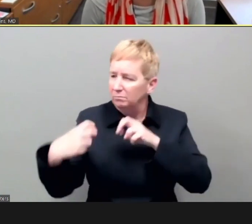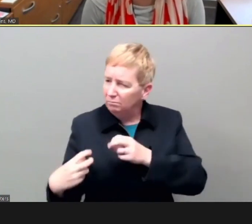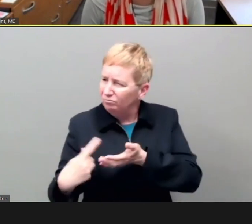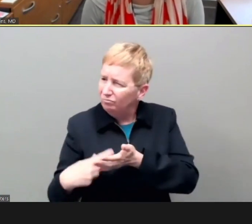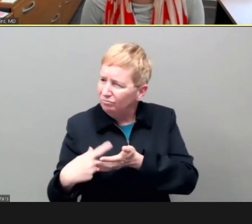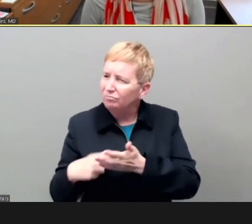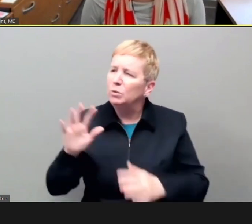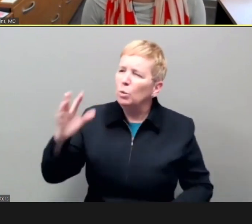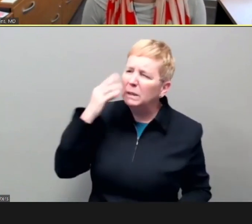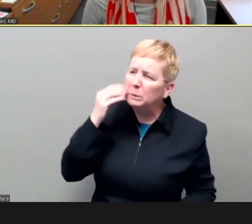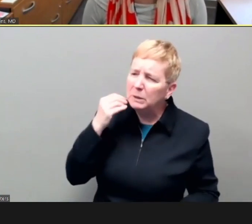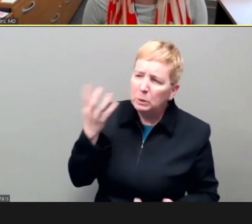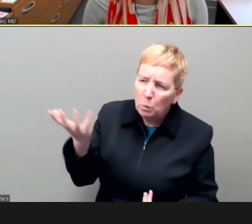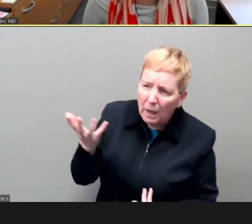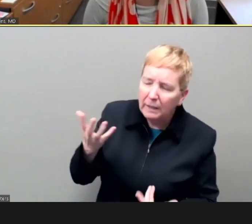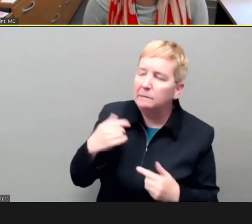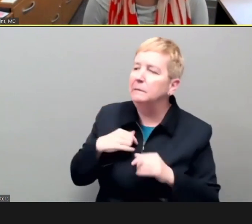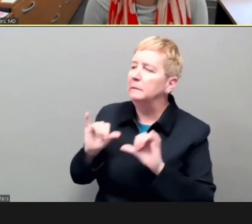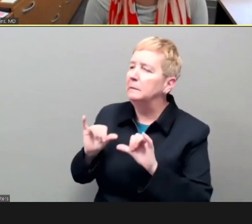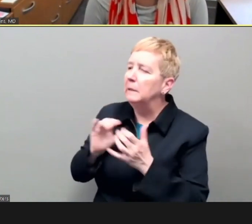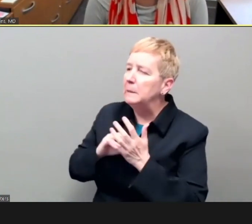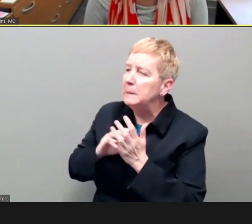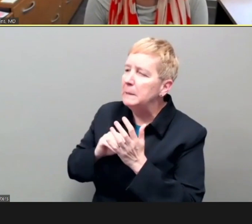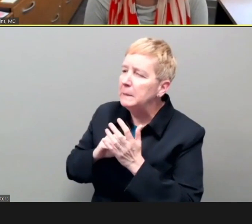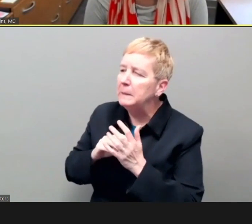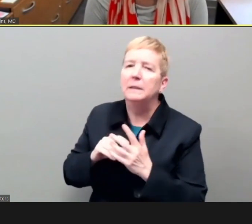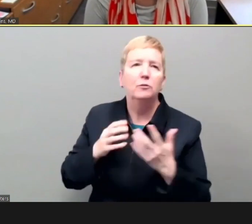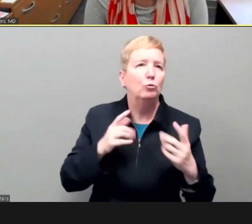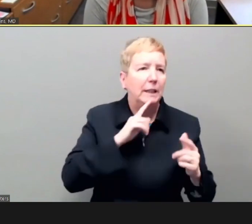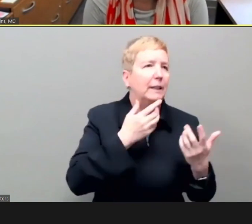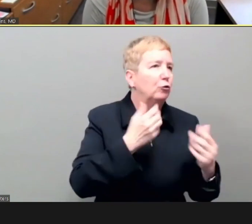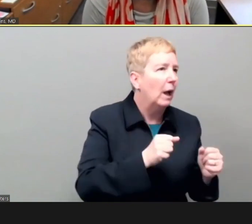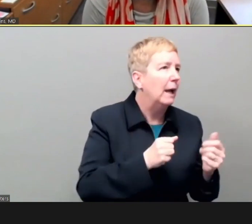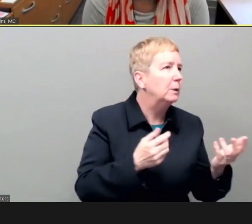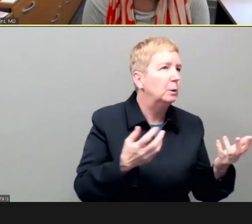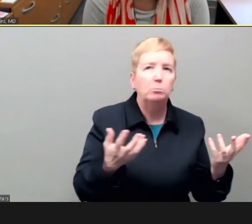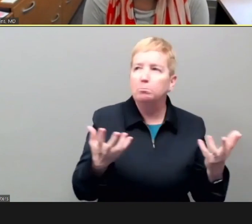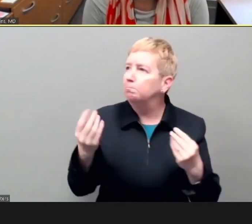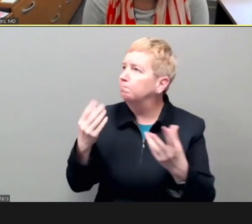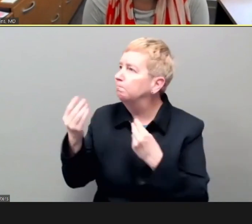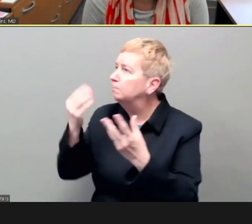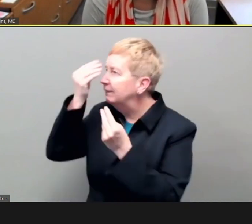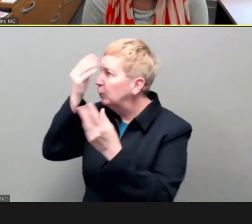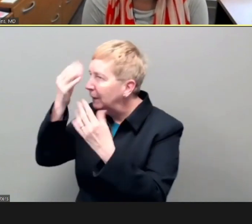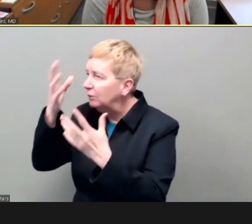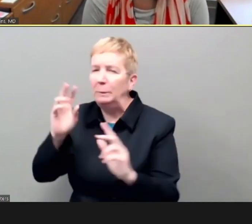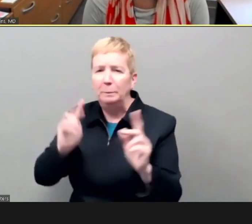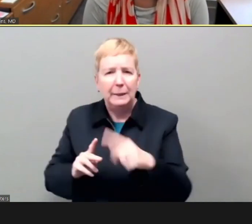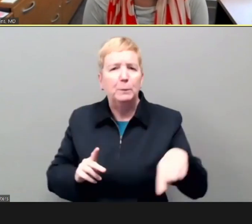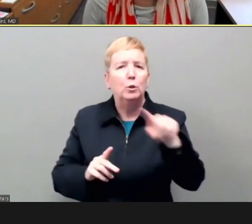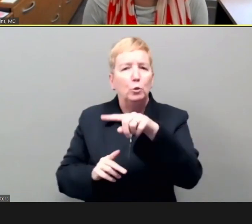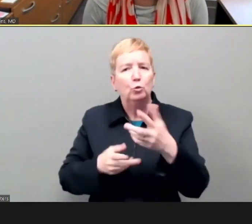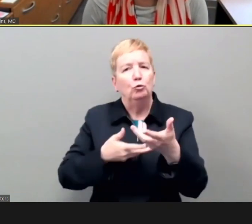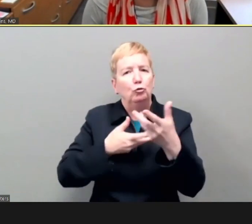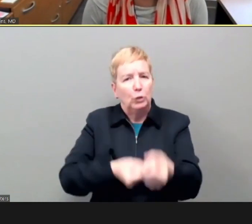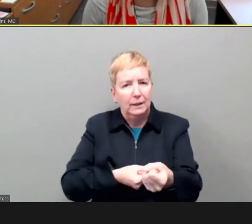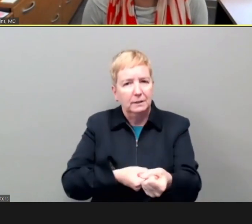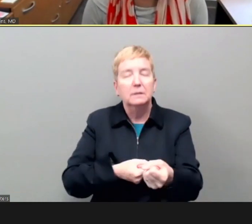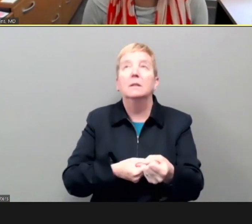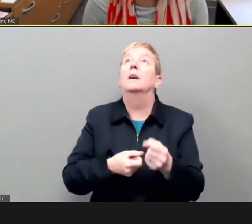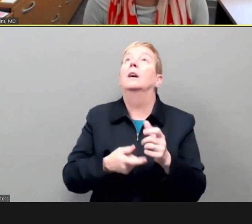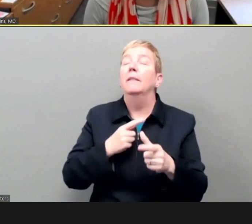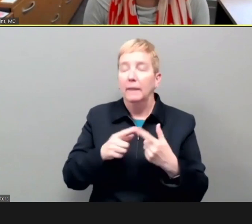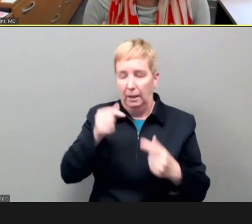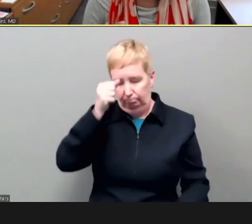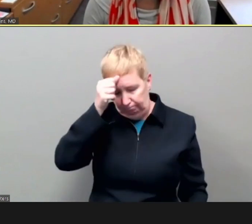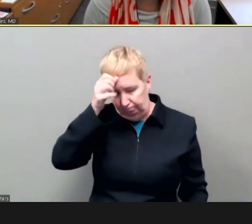their experience, and really tap into those folks who you trust, those trusted voices, and make an informed decision